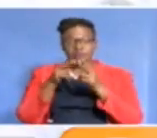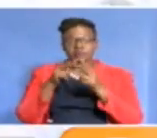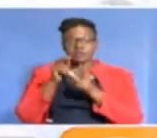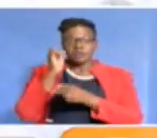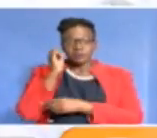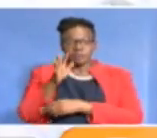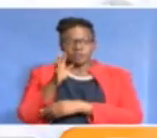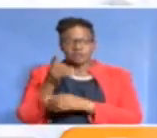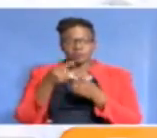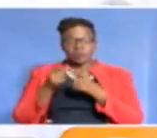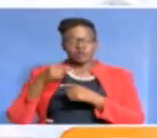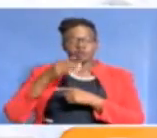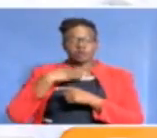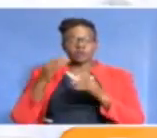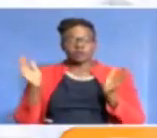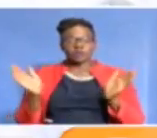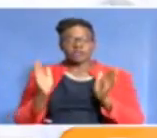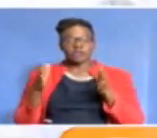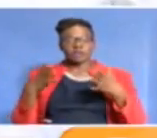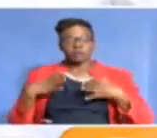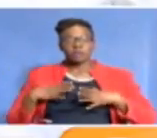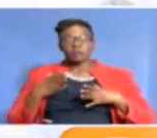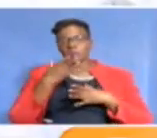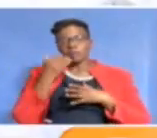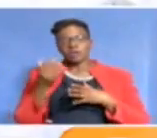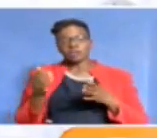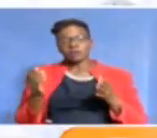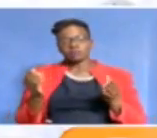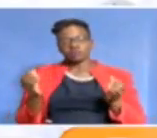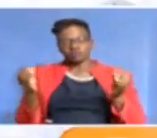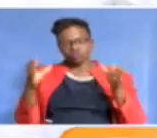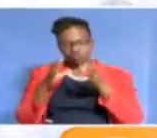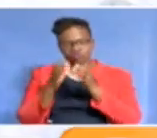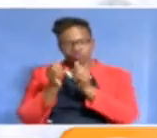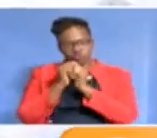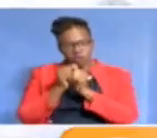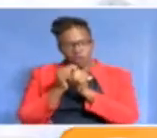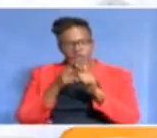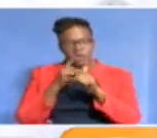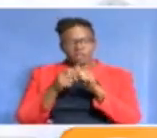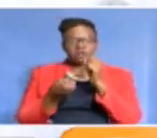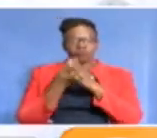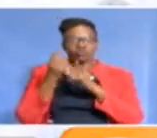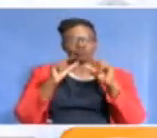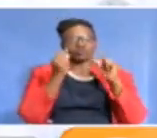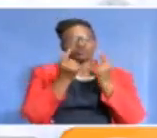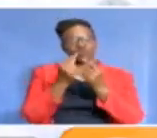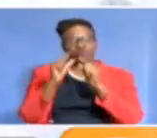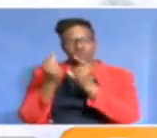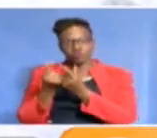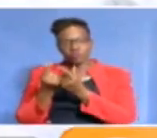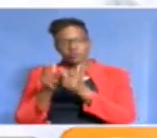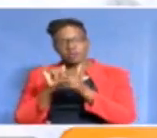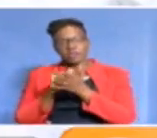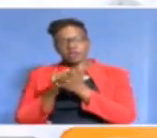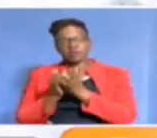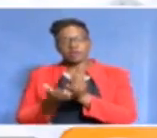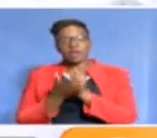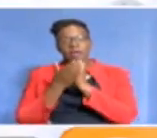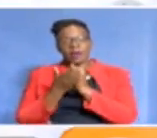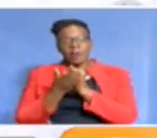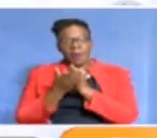want to encourage people probably to come together and form groups which will be, enable them